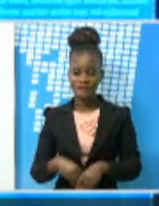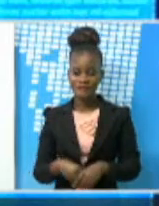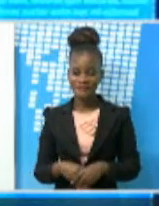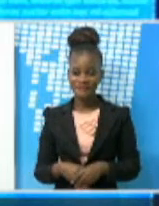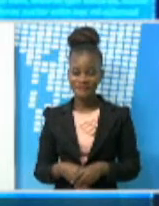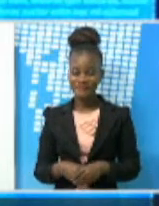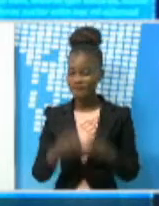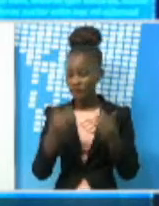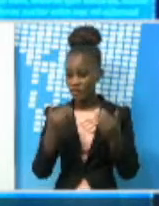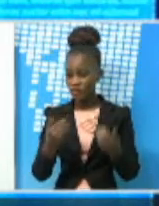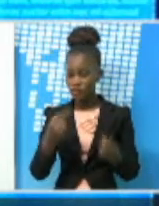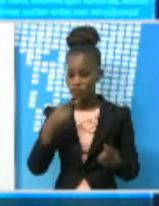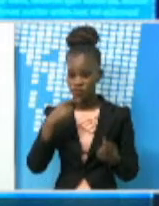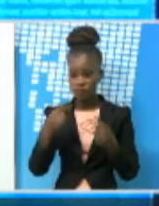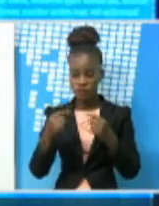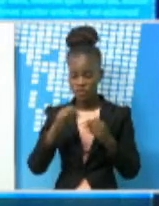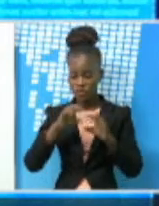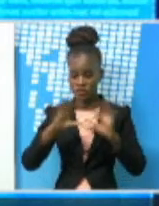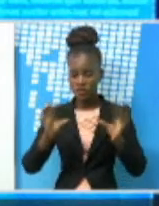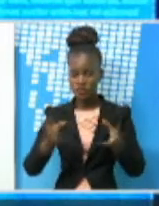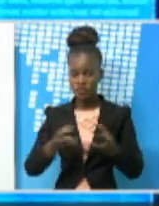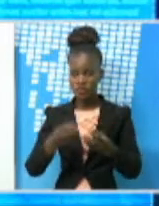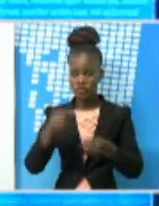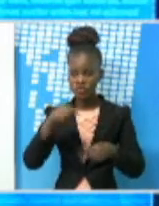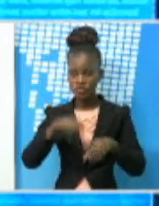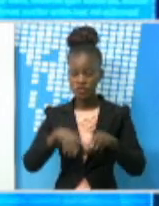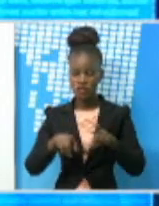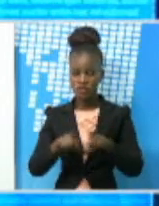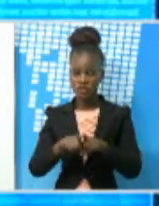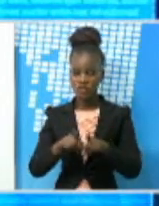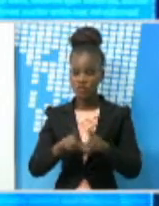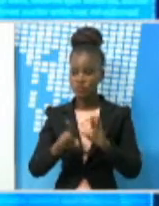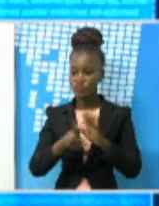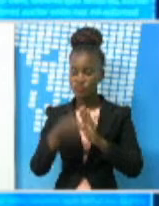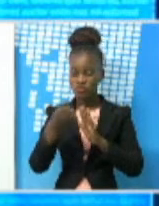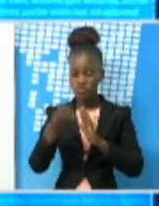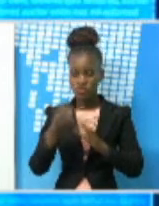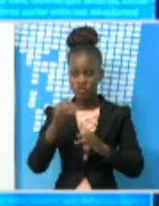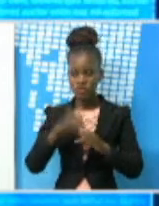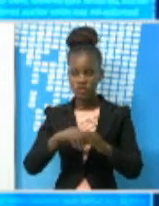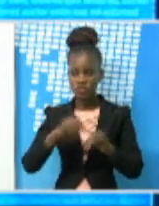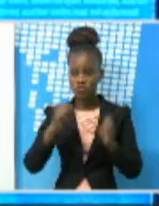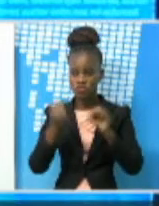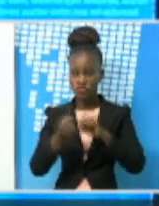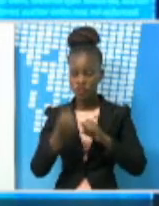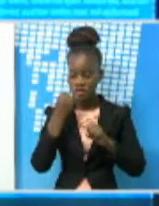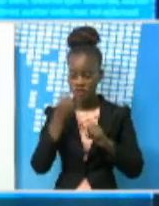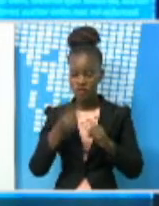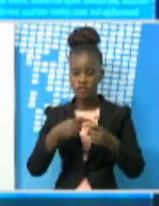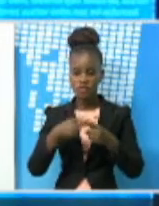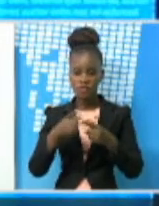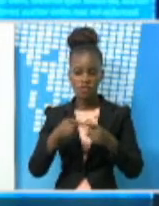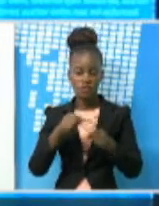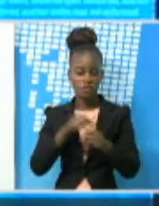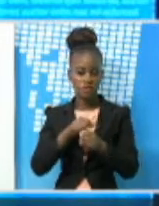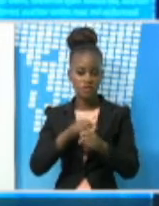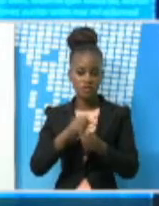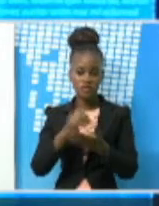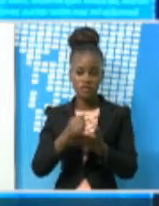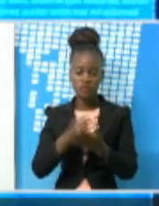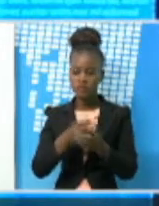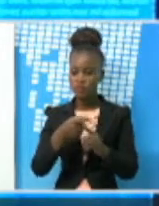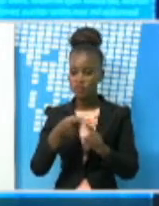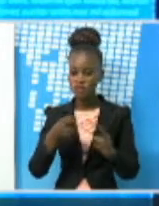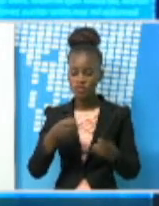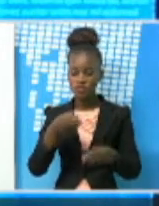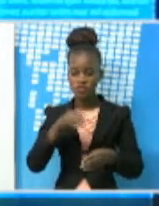All right, now let's start boosting the craft industry as the local artisans are now turning their skills into successful businesses, from basket weaving